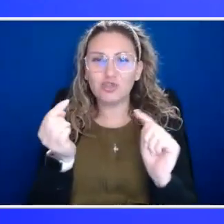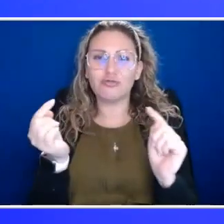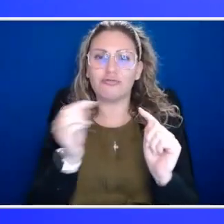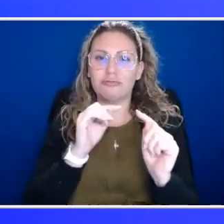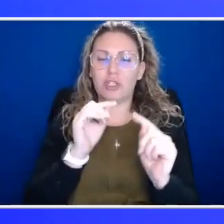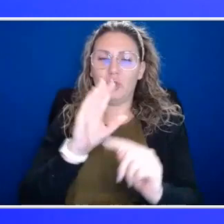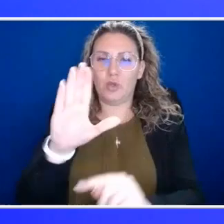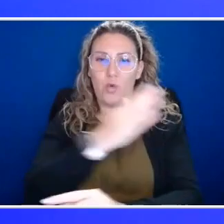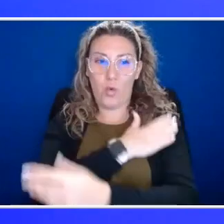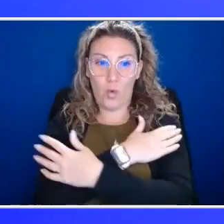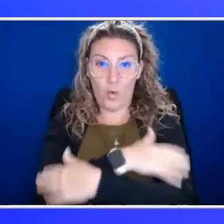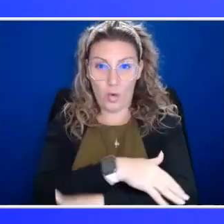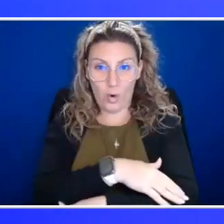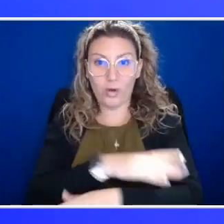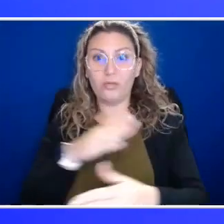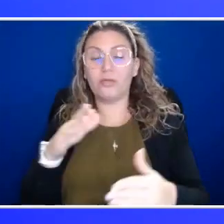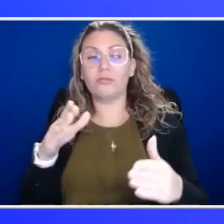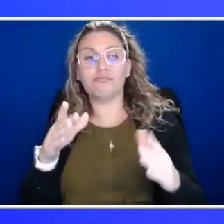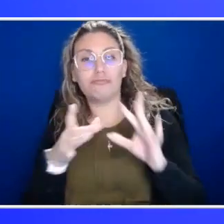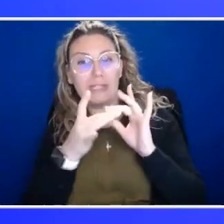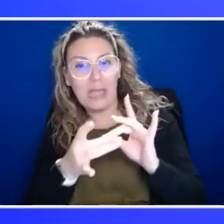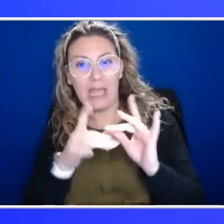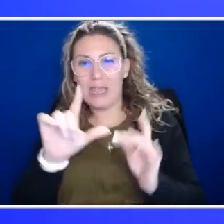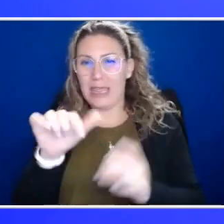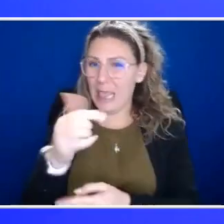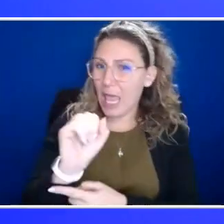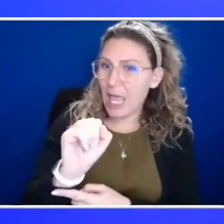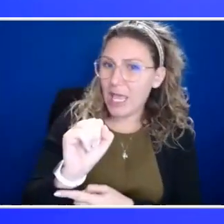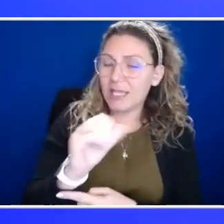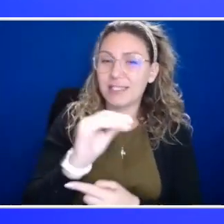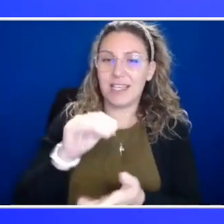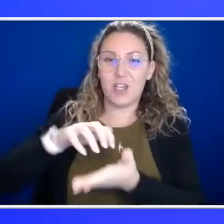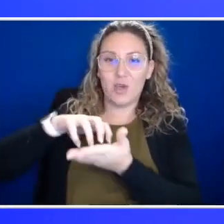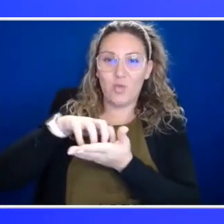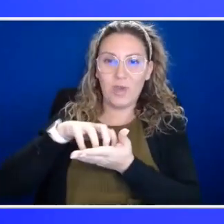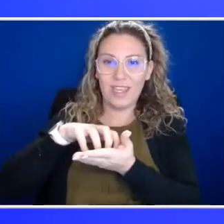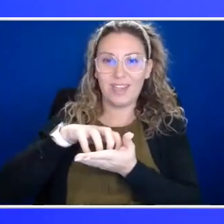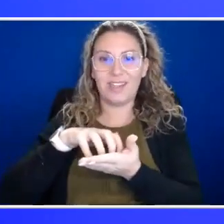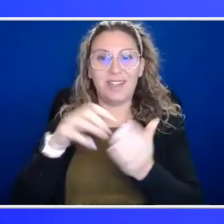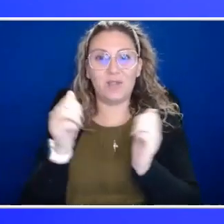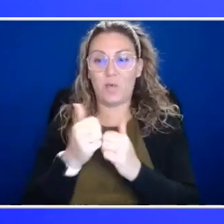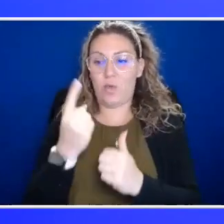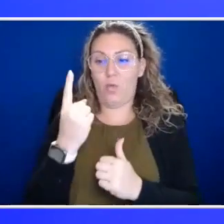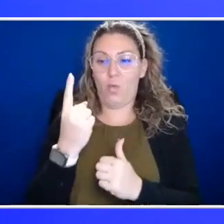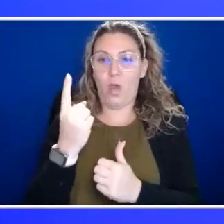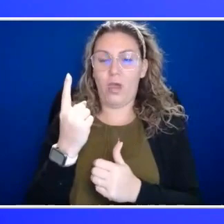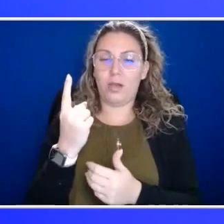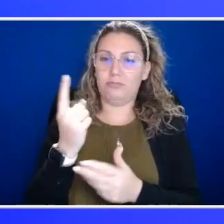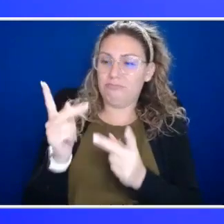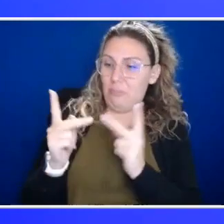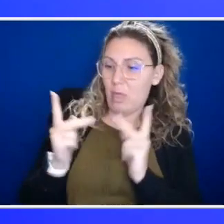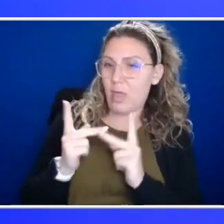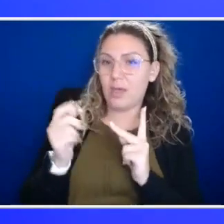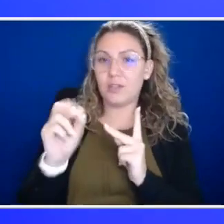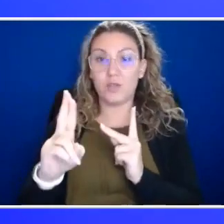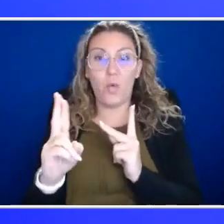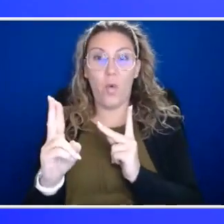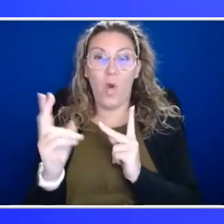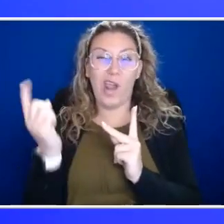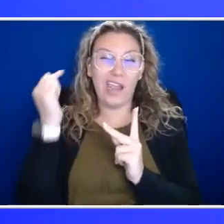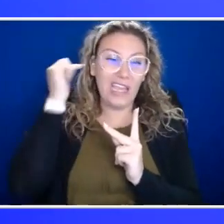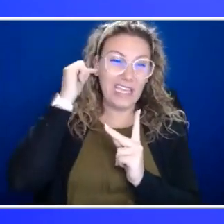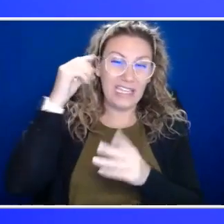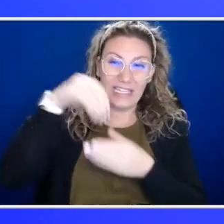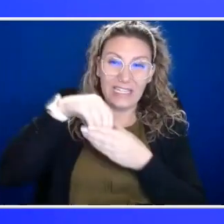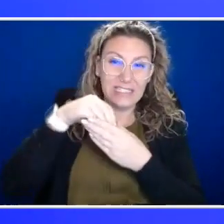can lead to balance issues. And then weakness, especially if it's weakness just in one spot, or inner ear problems. But that's balance,